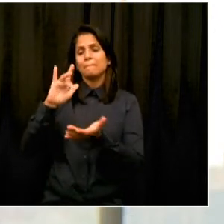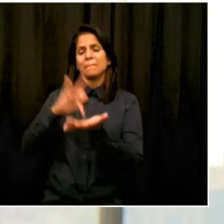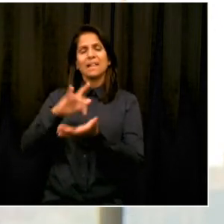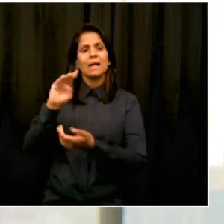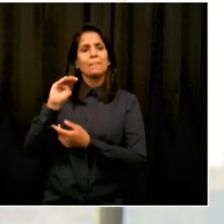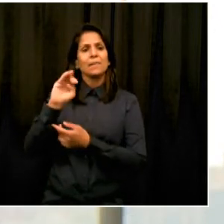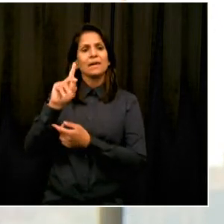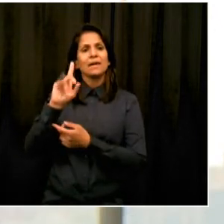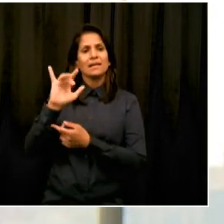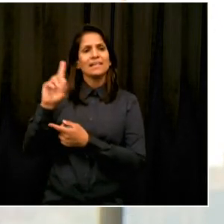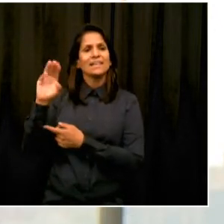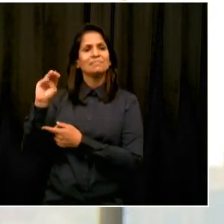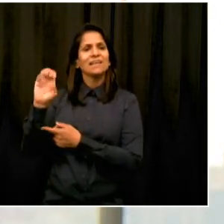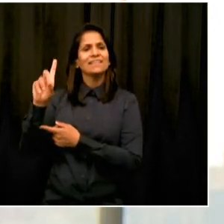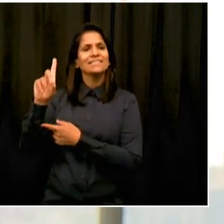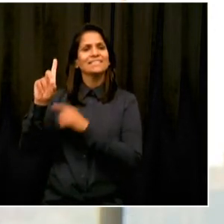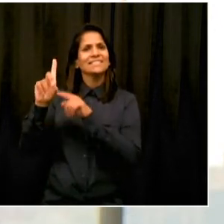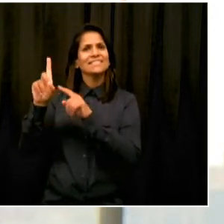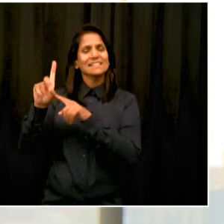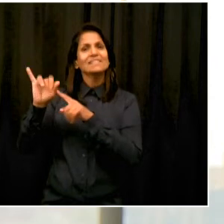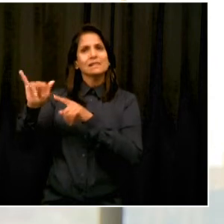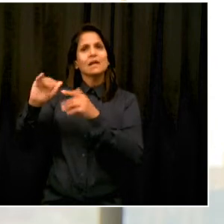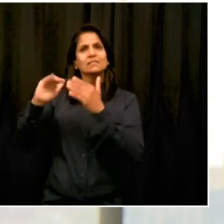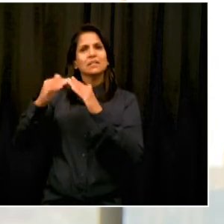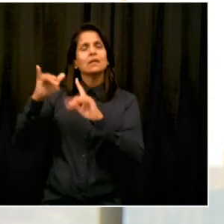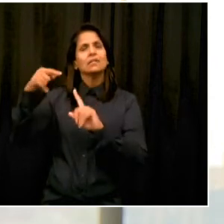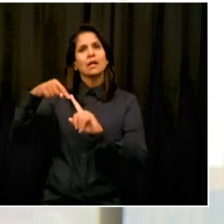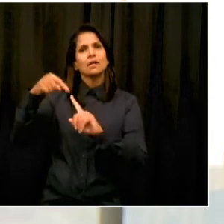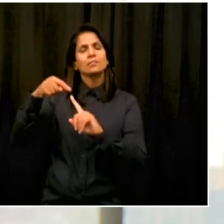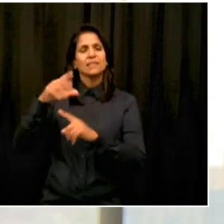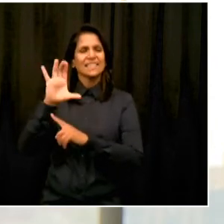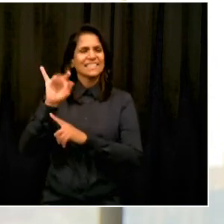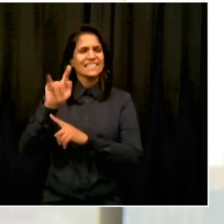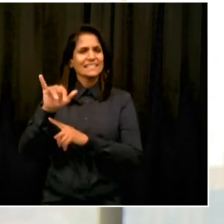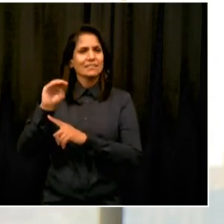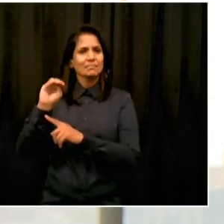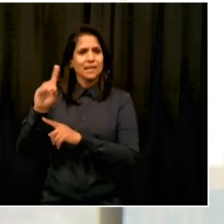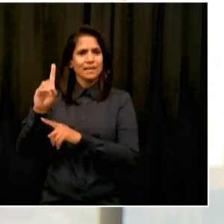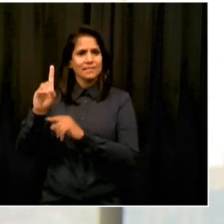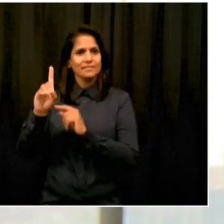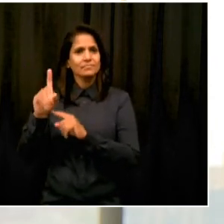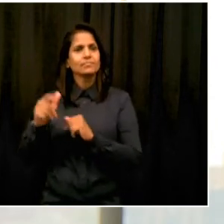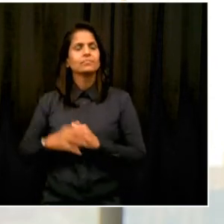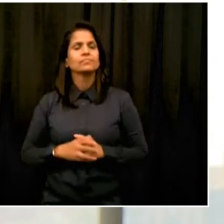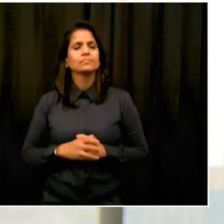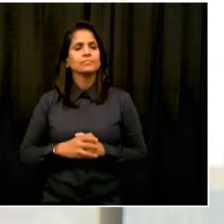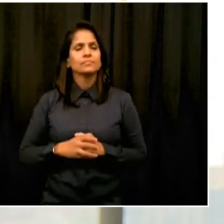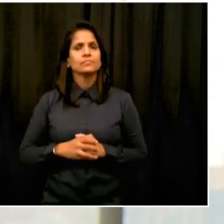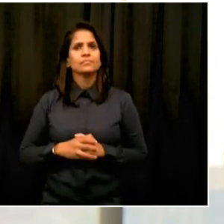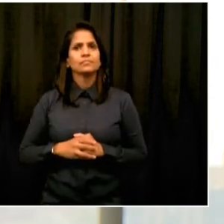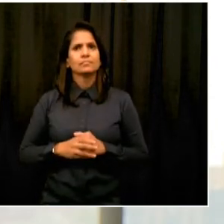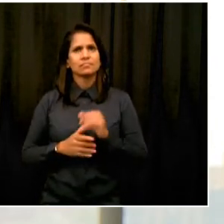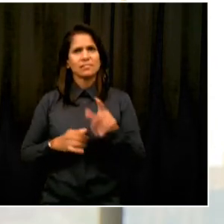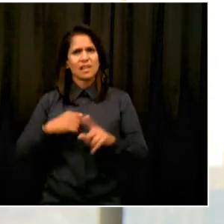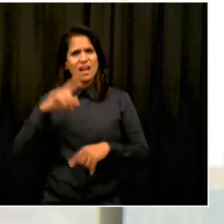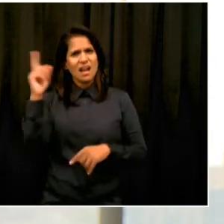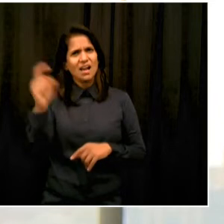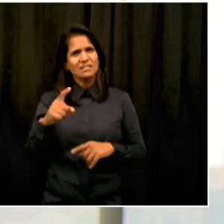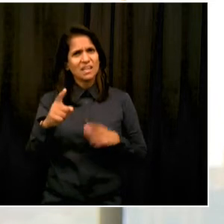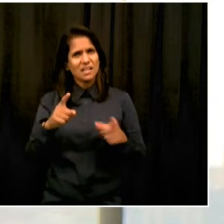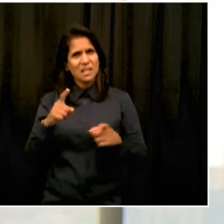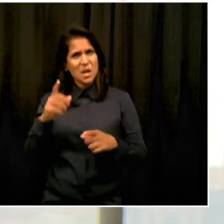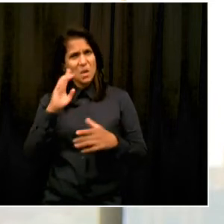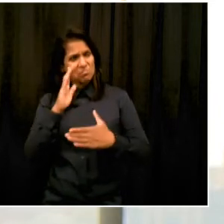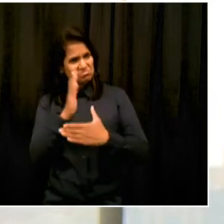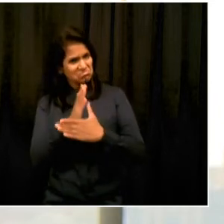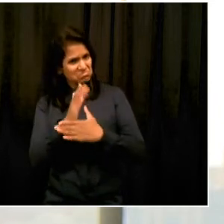to, I think we said, sure, 24 hours here. And I did have a second question. I'll call up whichever of our good doctors wants to speak